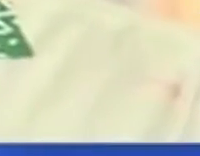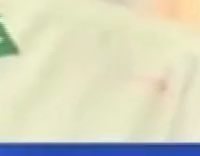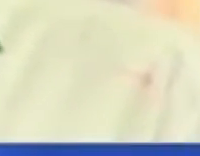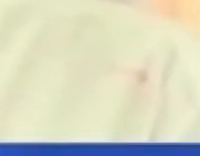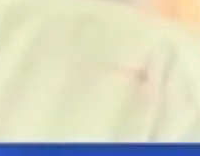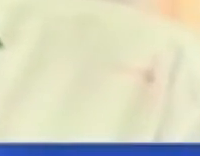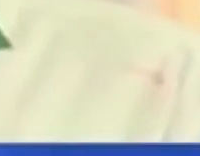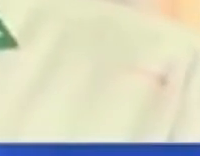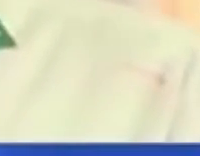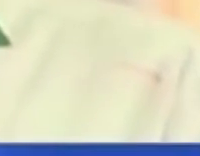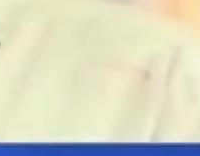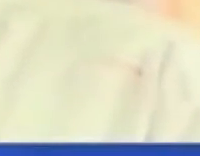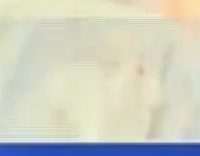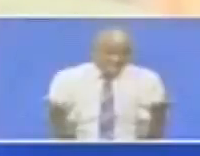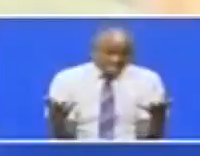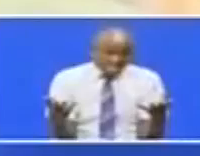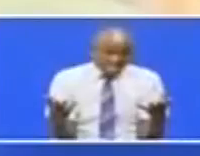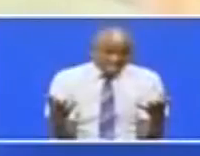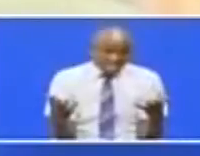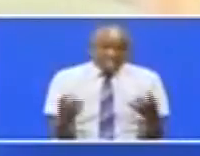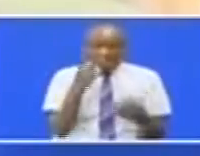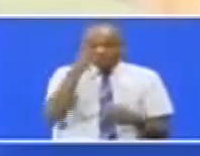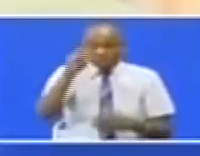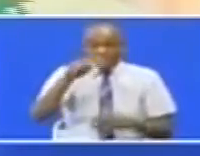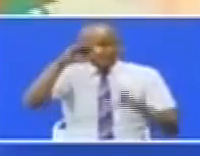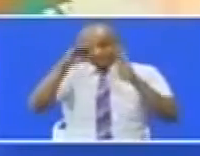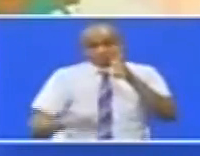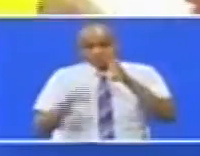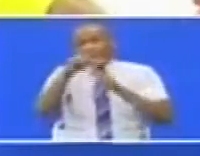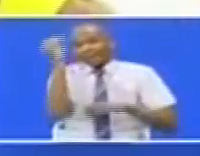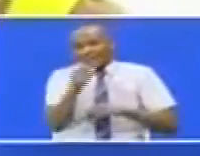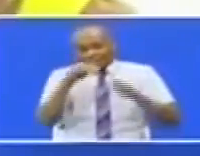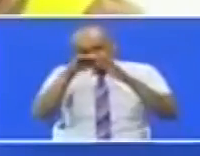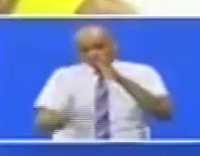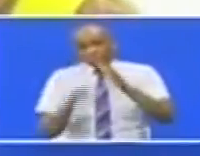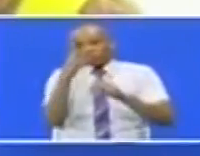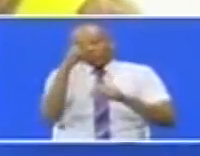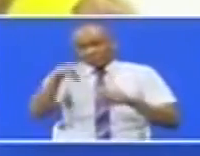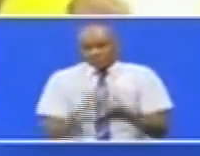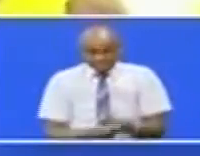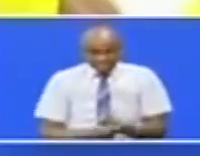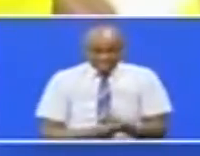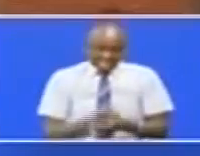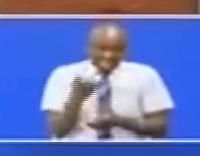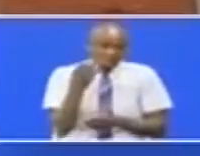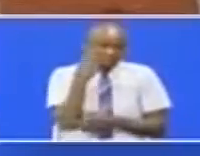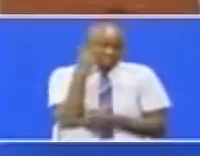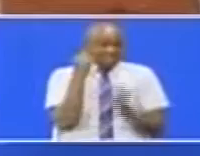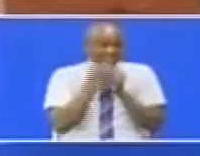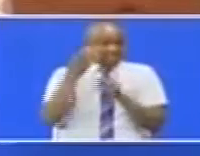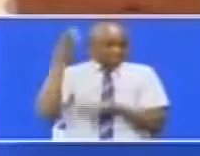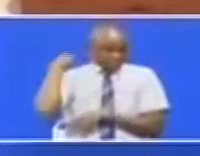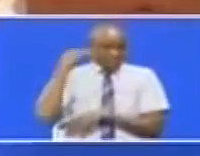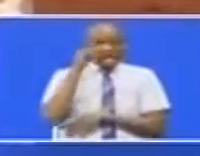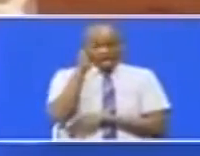wataandikisha watu chini ya 2,000 kwa mwezi mzima. Prior to the 2013 general election,